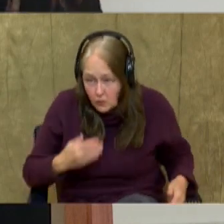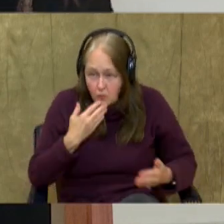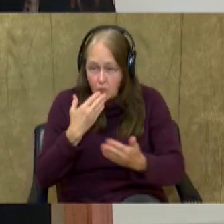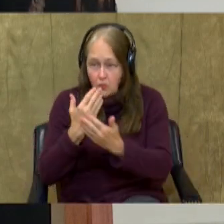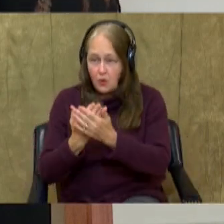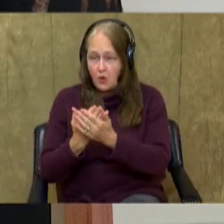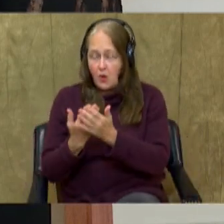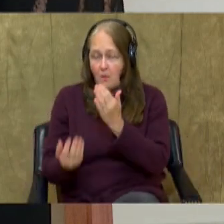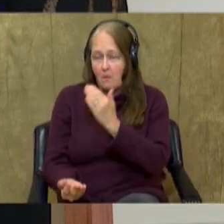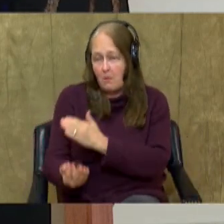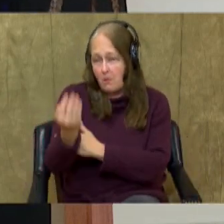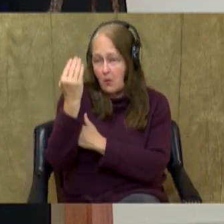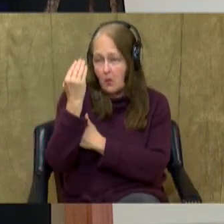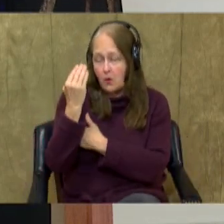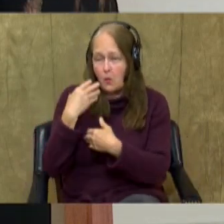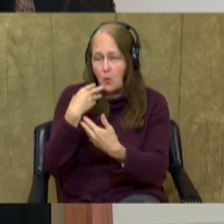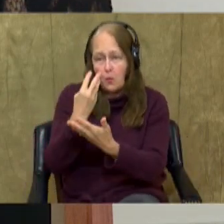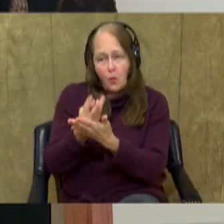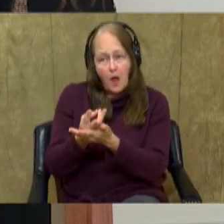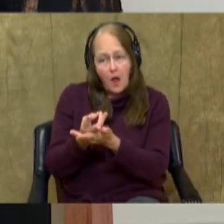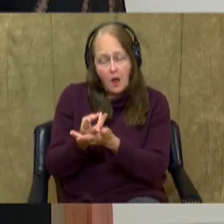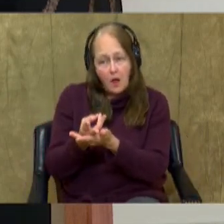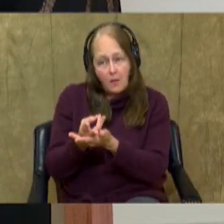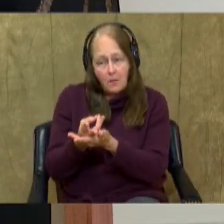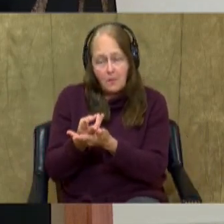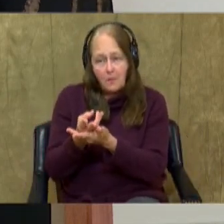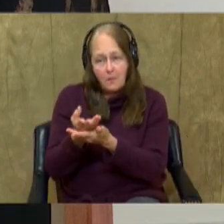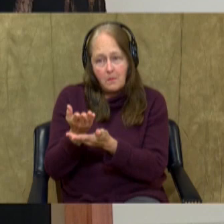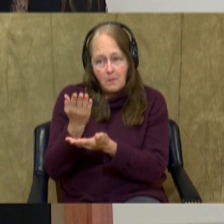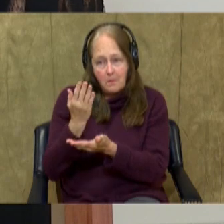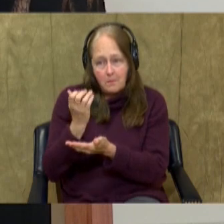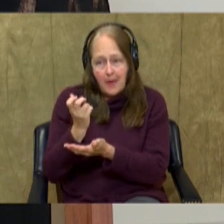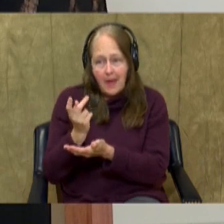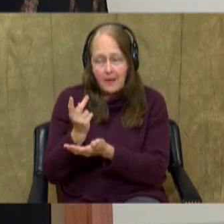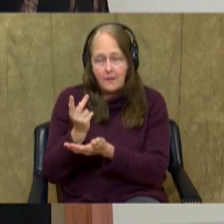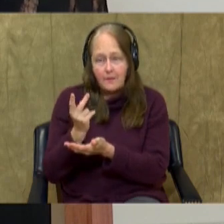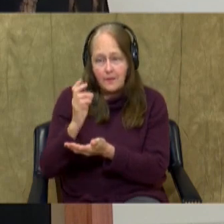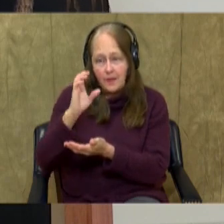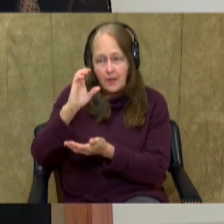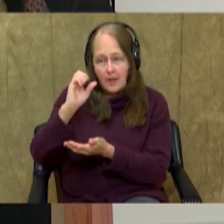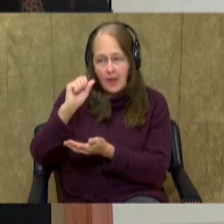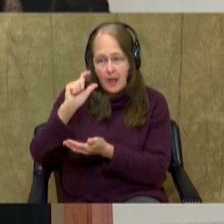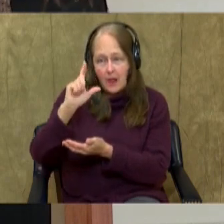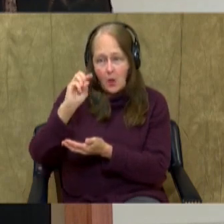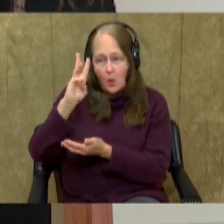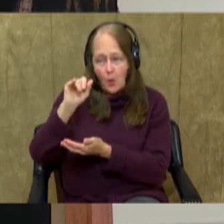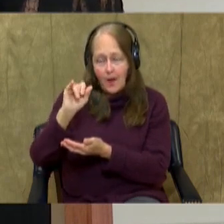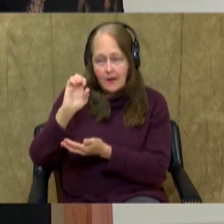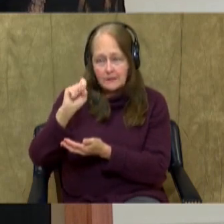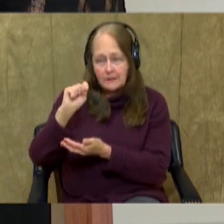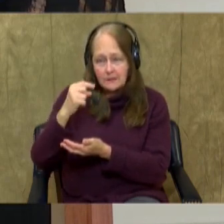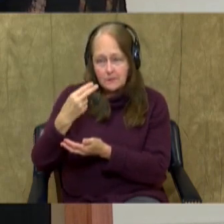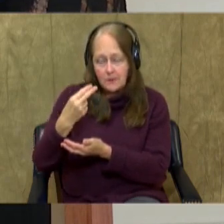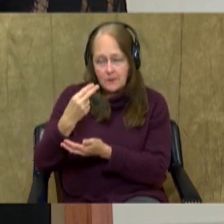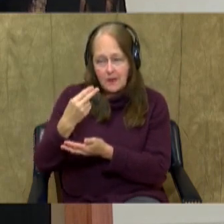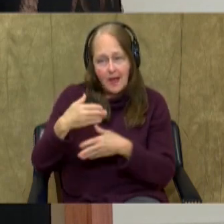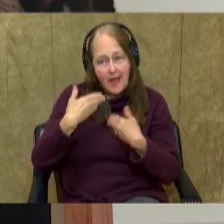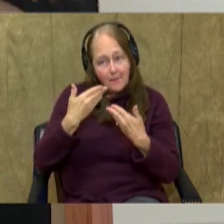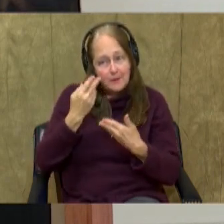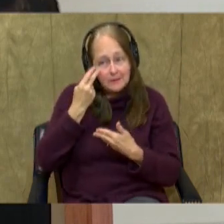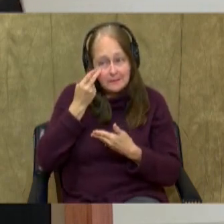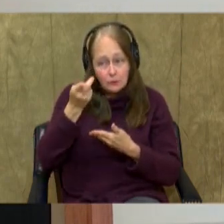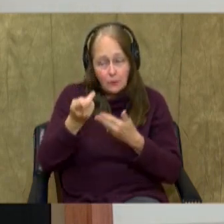Good morning and welcome back, guys. I'm Julia Williams again from Callaway Smith, and it's glad to see you this